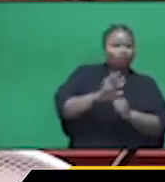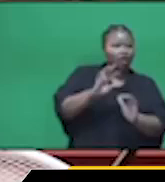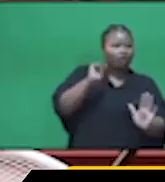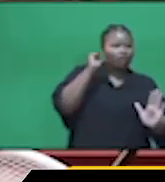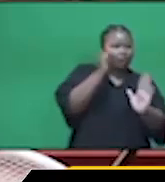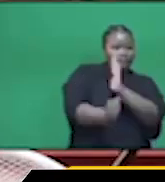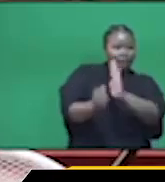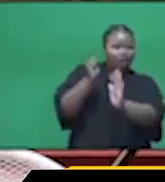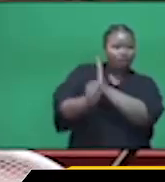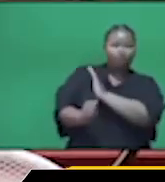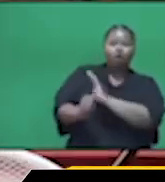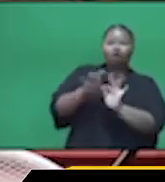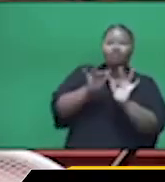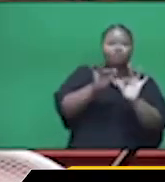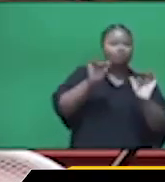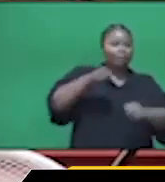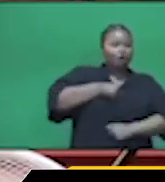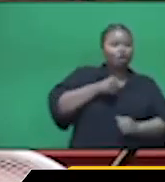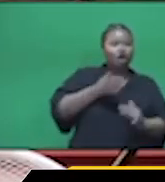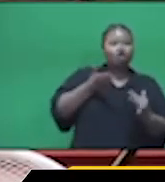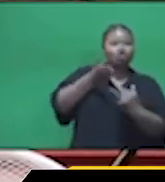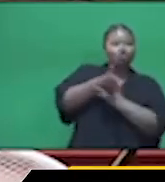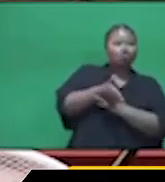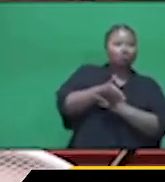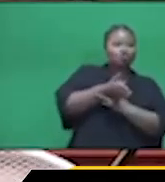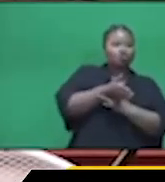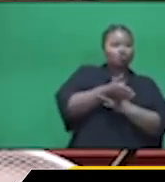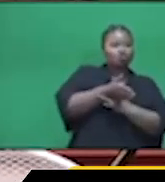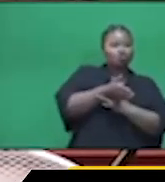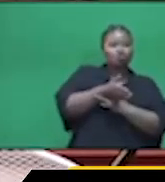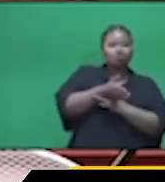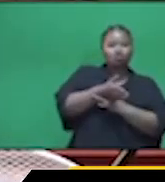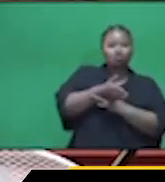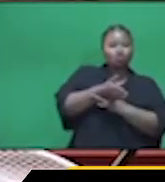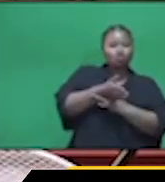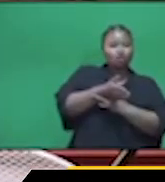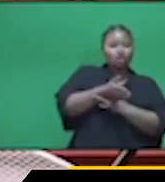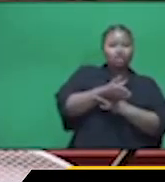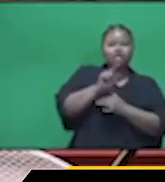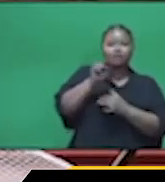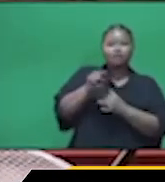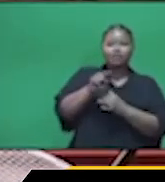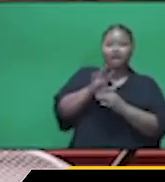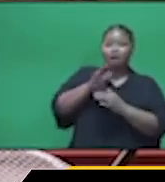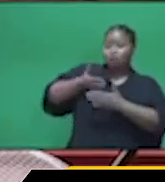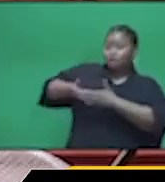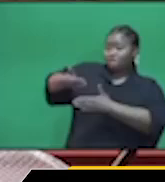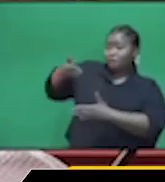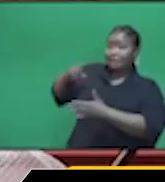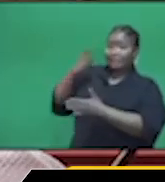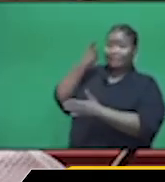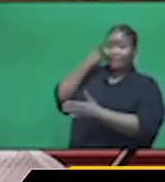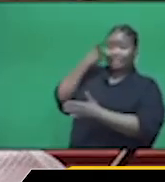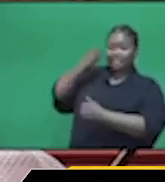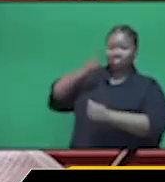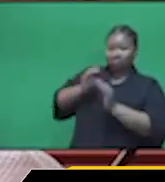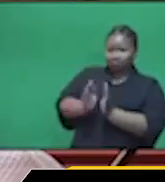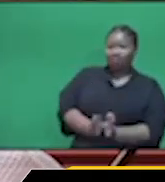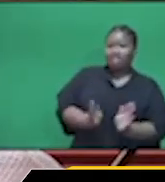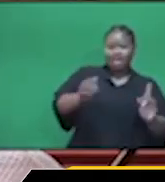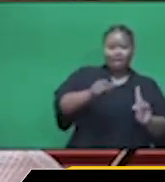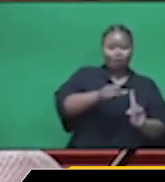our president through poisoning. You stood with us when our former Secretary General, Comrade Thulan Masego,